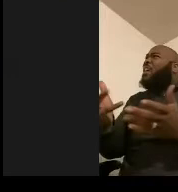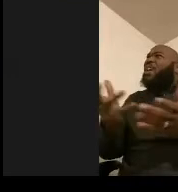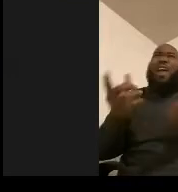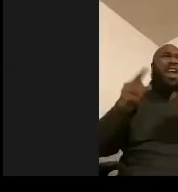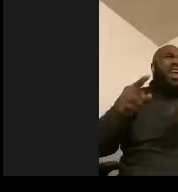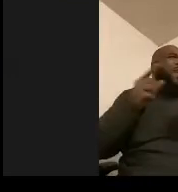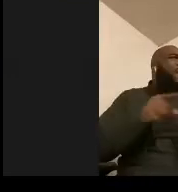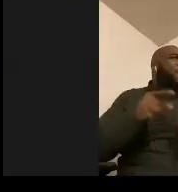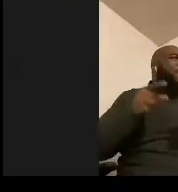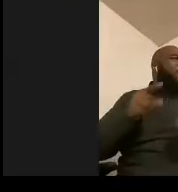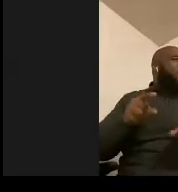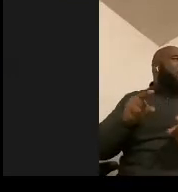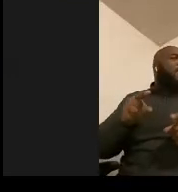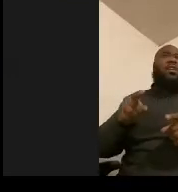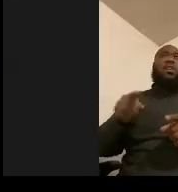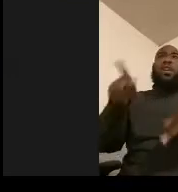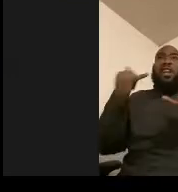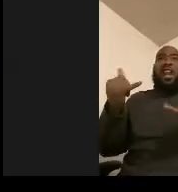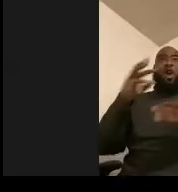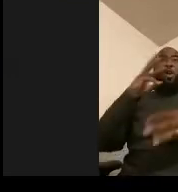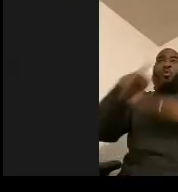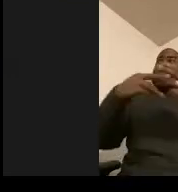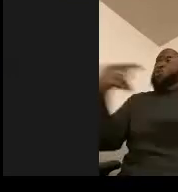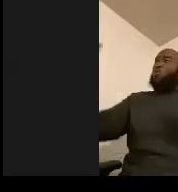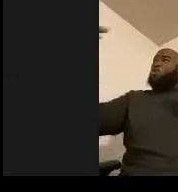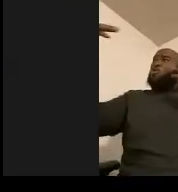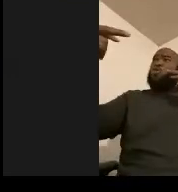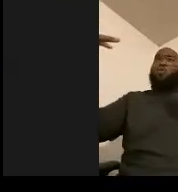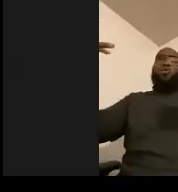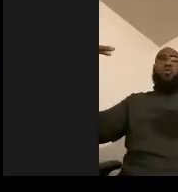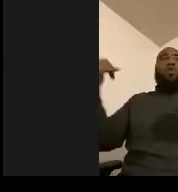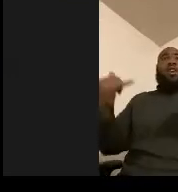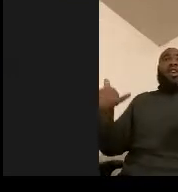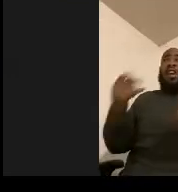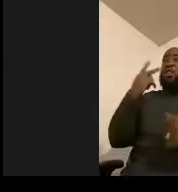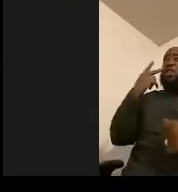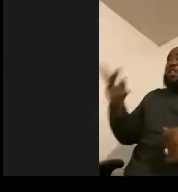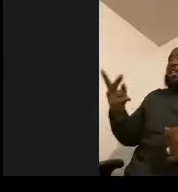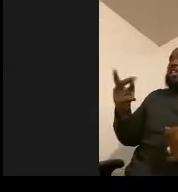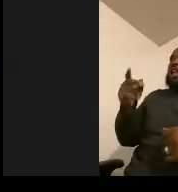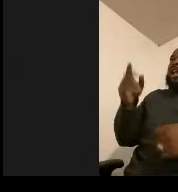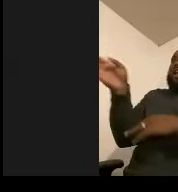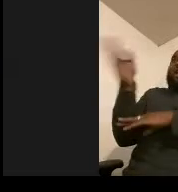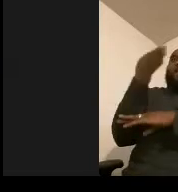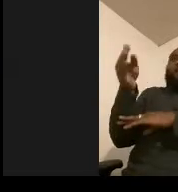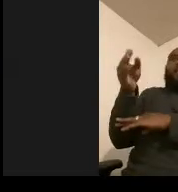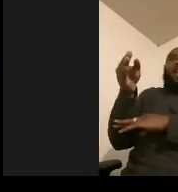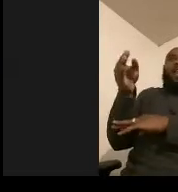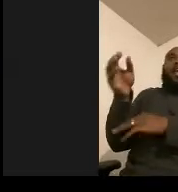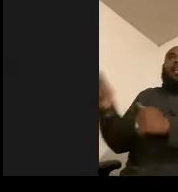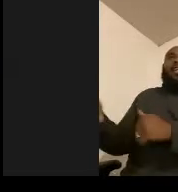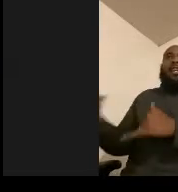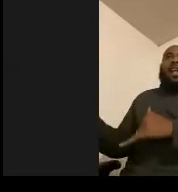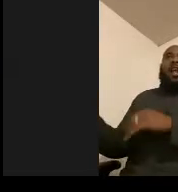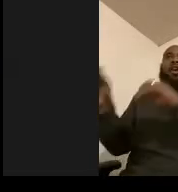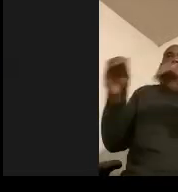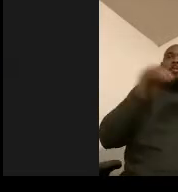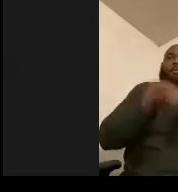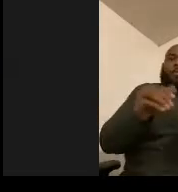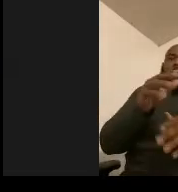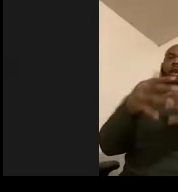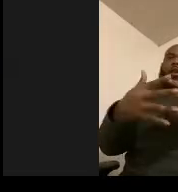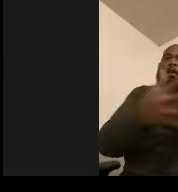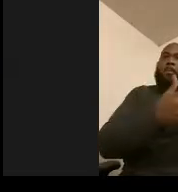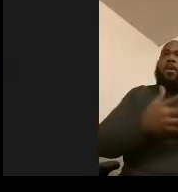resonated at that time. You could see flags of Palestine in Ferguson and in the Black Lives Matter movement. In a Black for